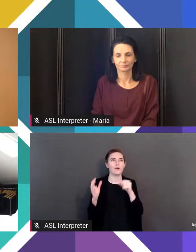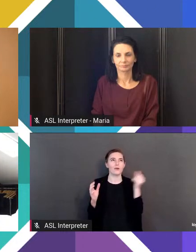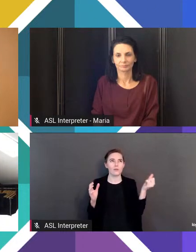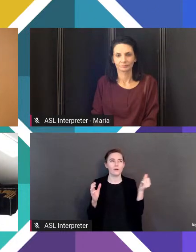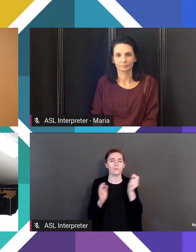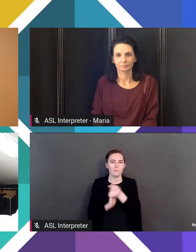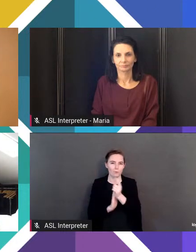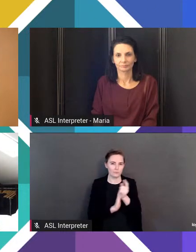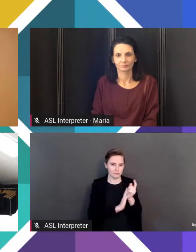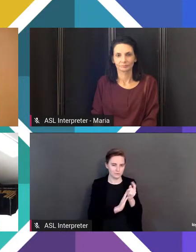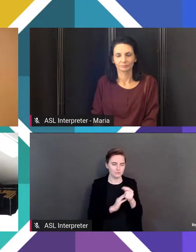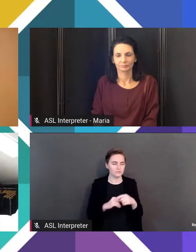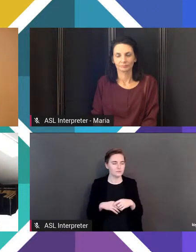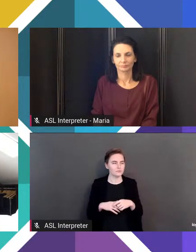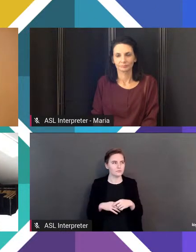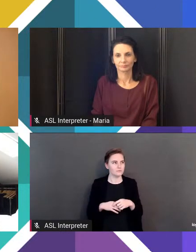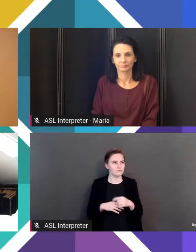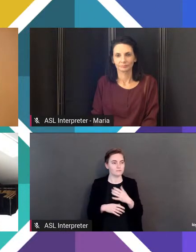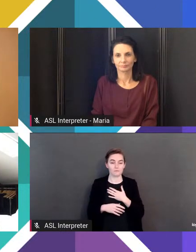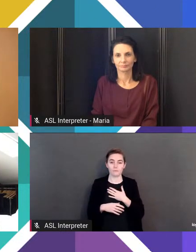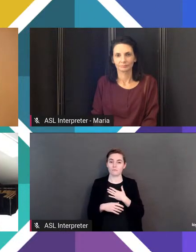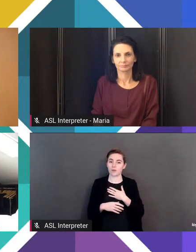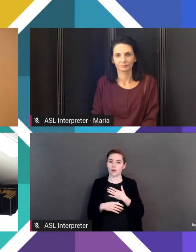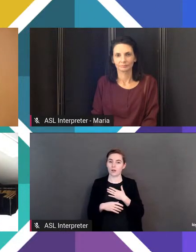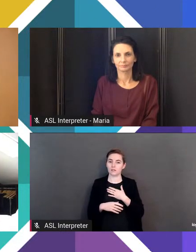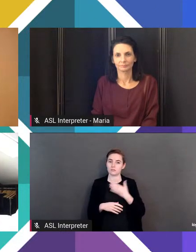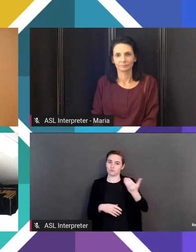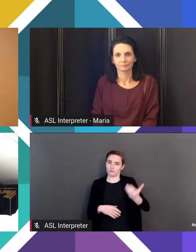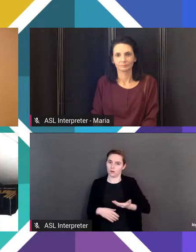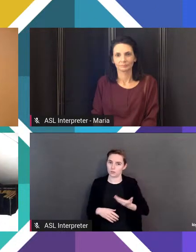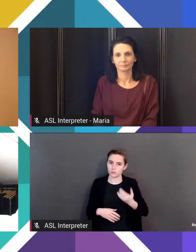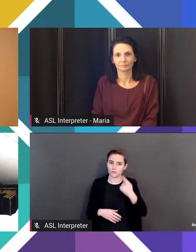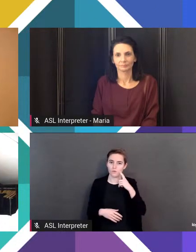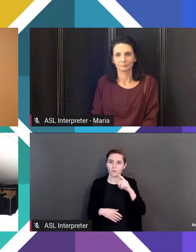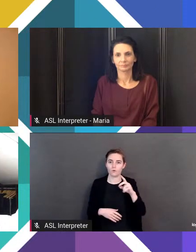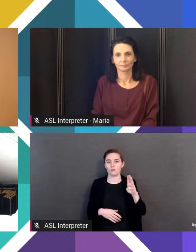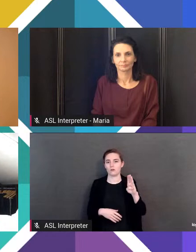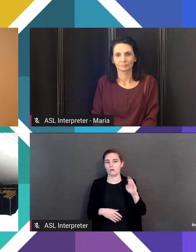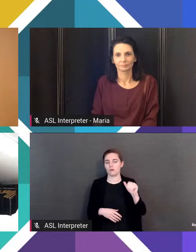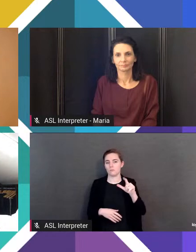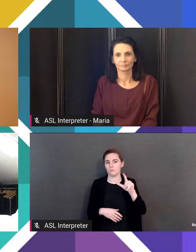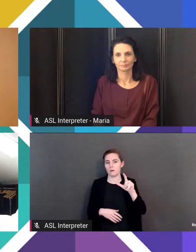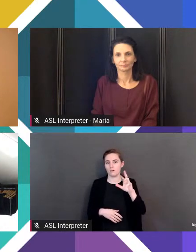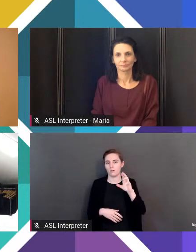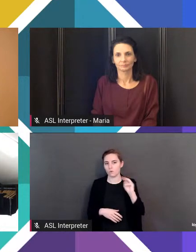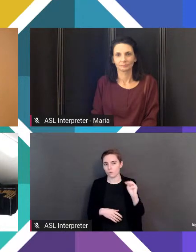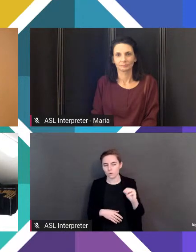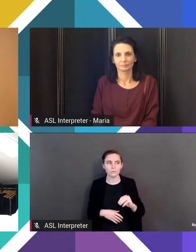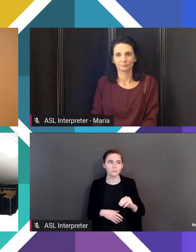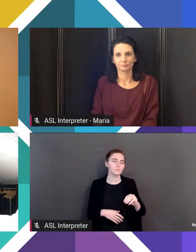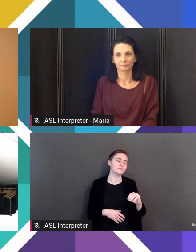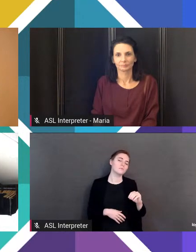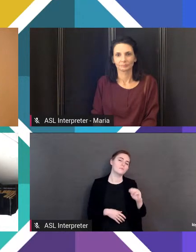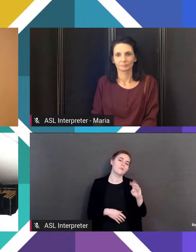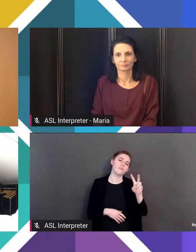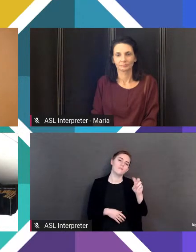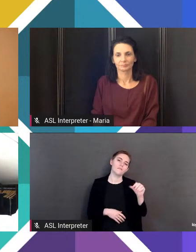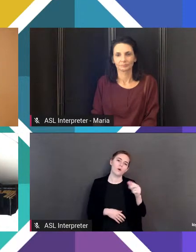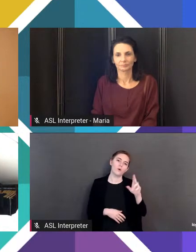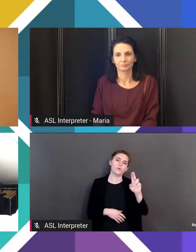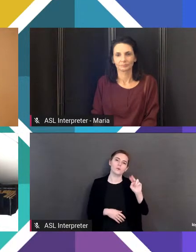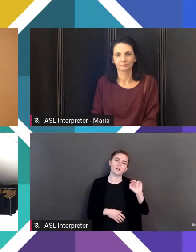my introduction to like ballroom and voguing and Paris is Burning was through a TV